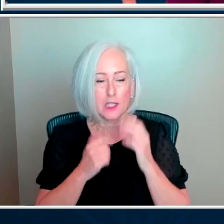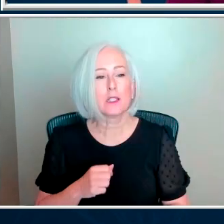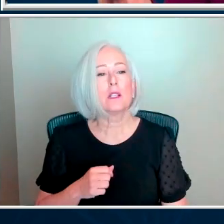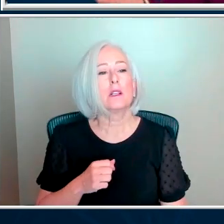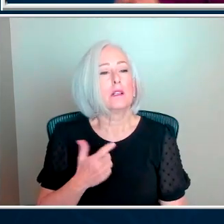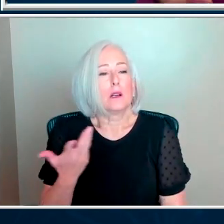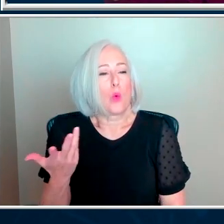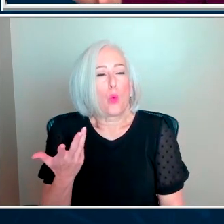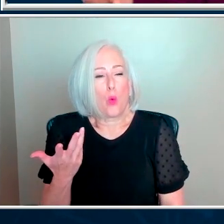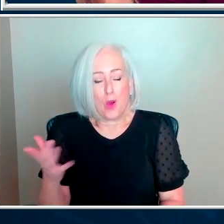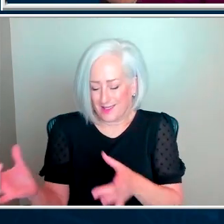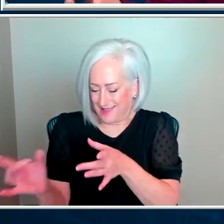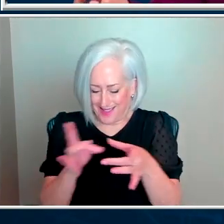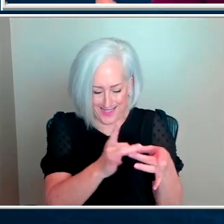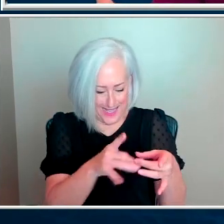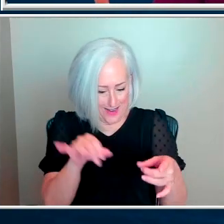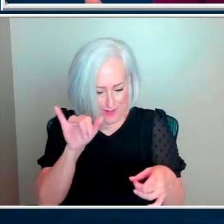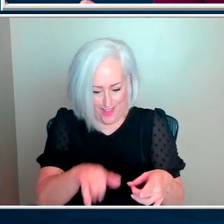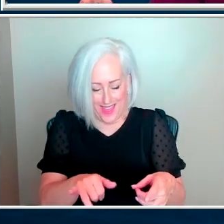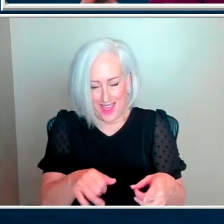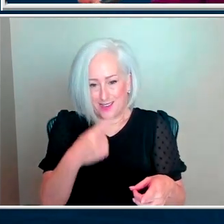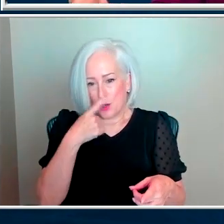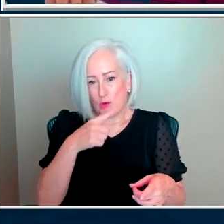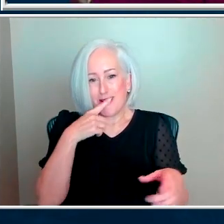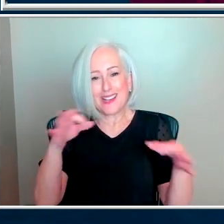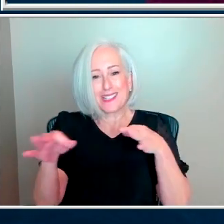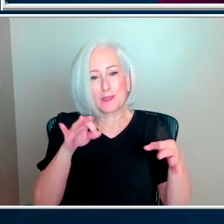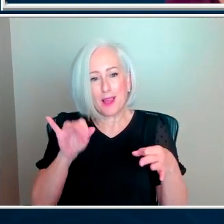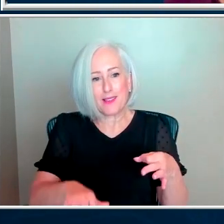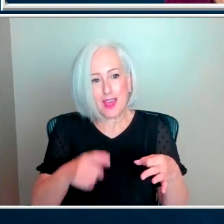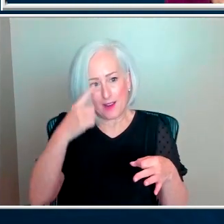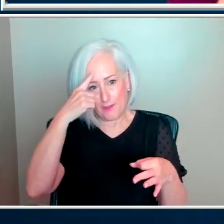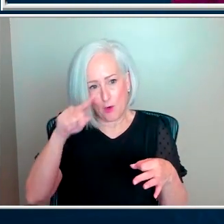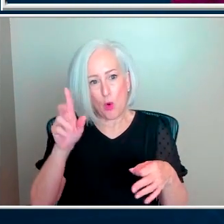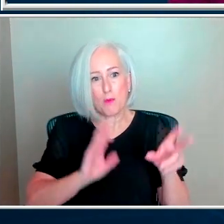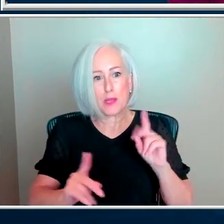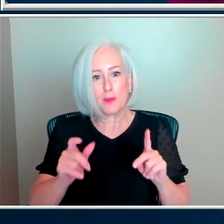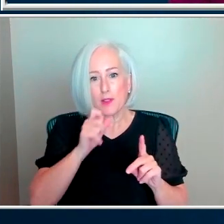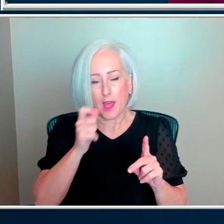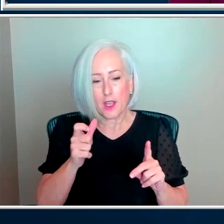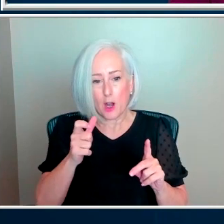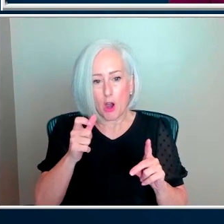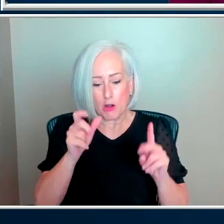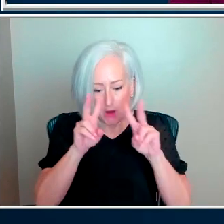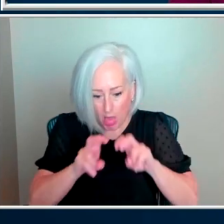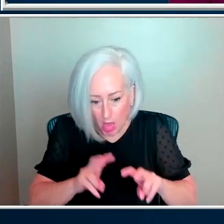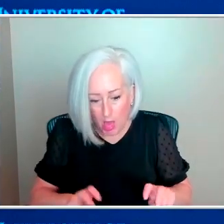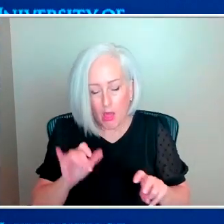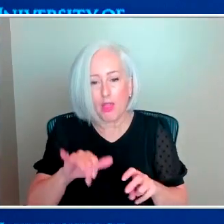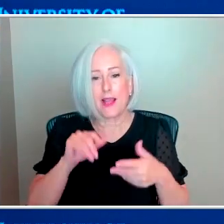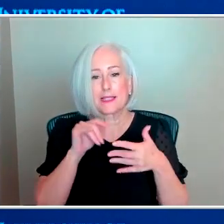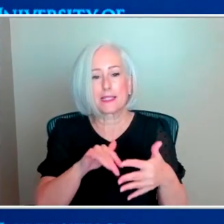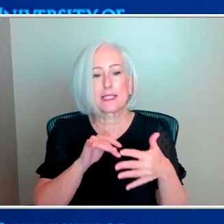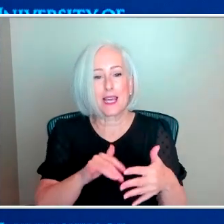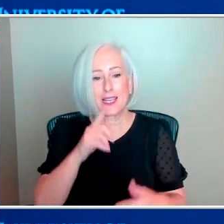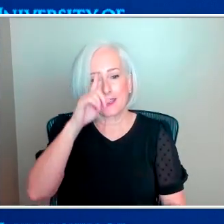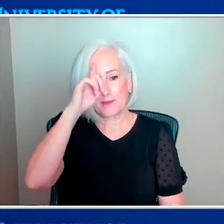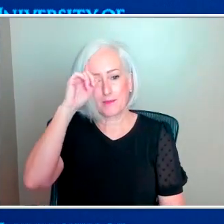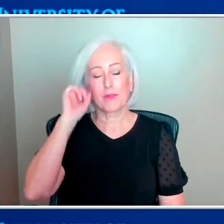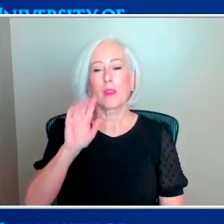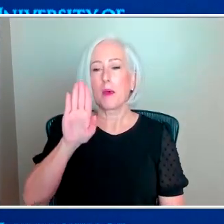gives with that? Explain the headline so people who are not diving deep into that study. Yeah, so if you remember, Bell's palsy is